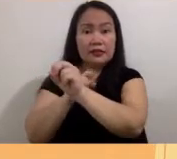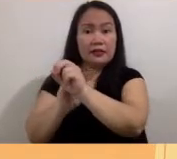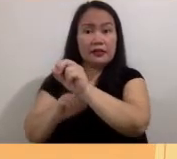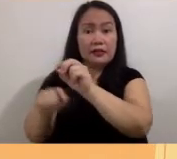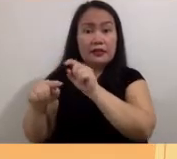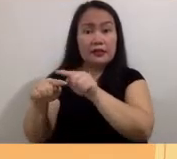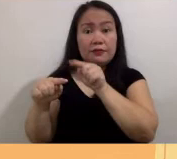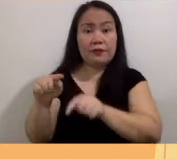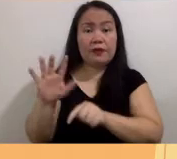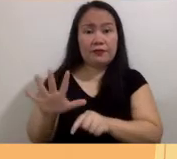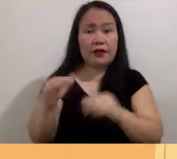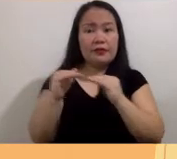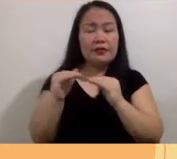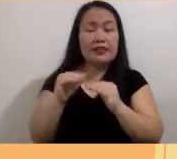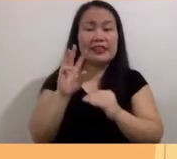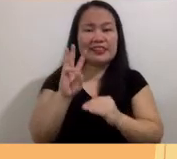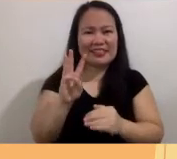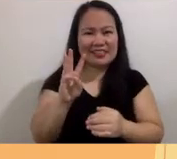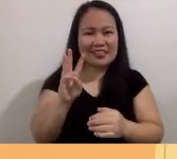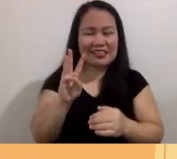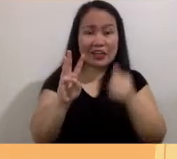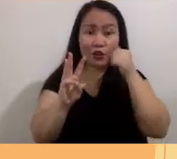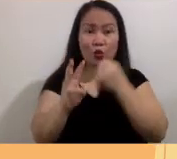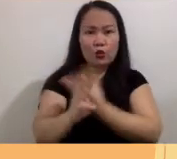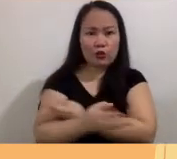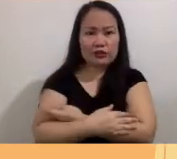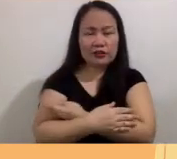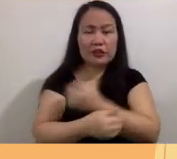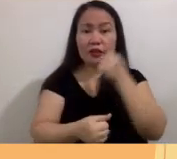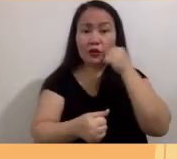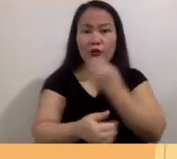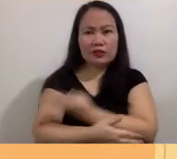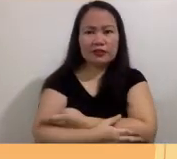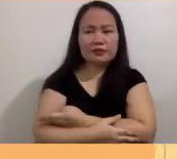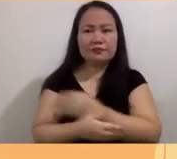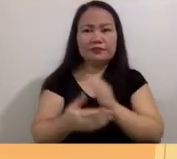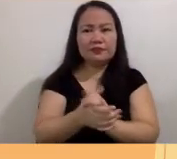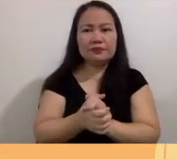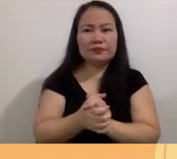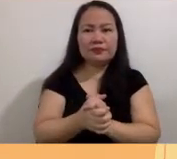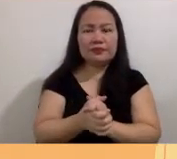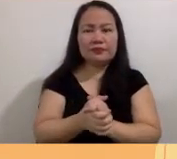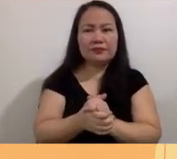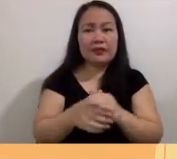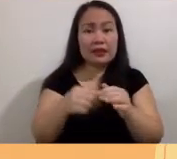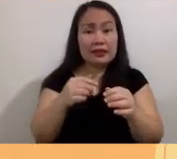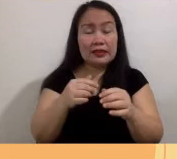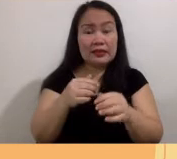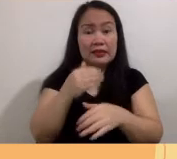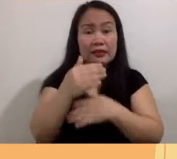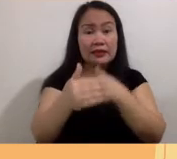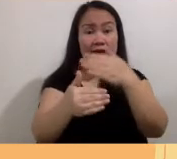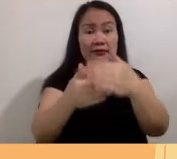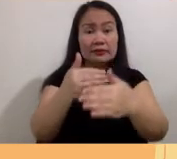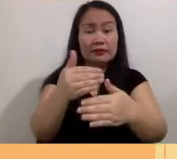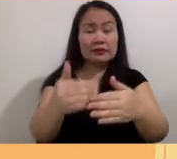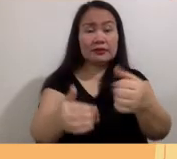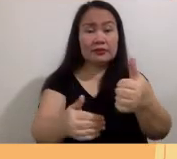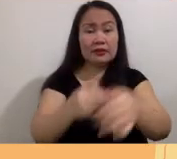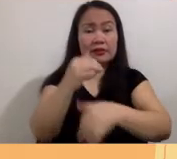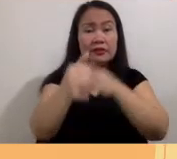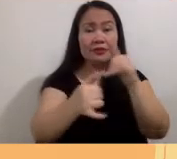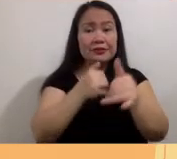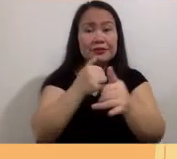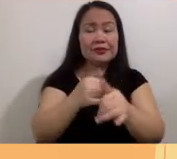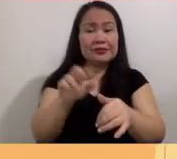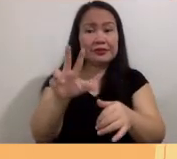5, therefore ang age ni daughter ngayon ay 6 years old. Alright? Now, in 10 years, so x